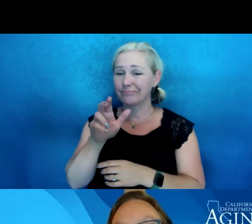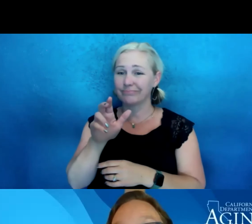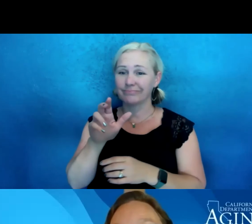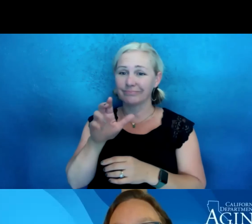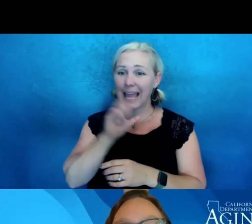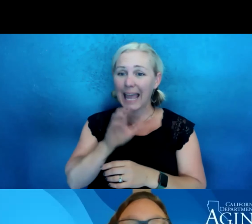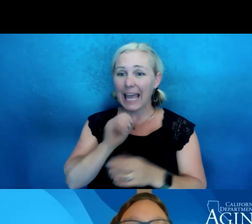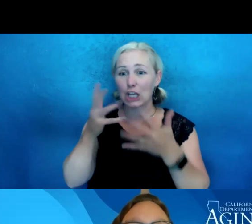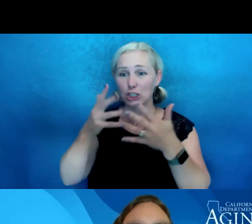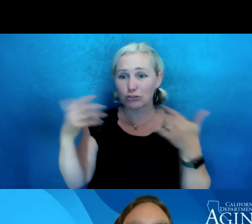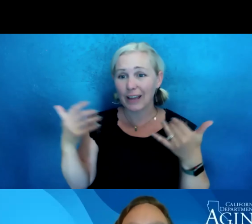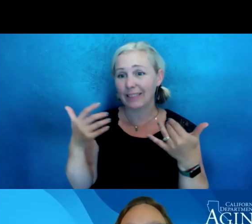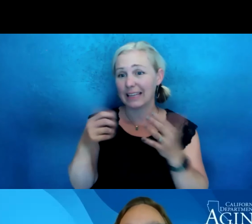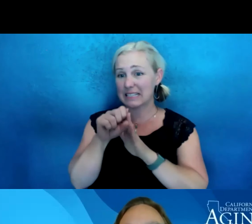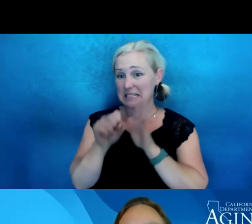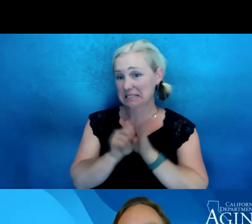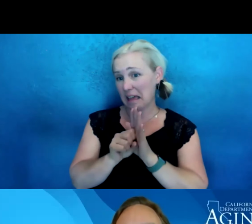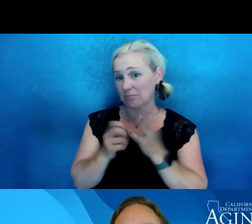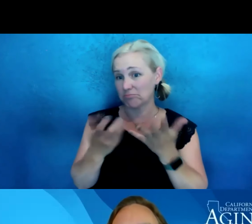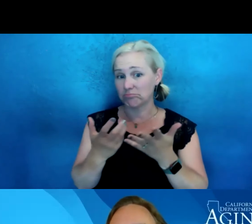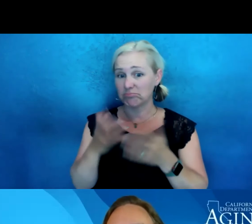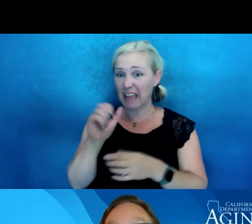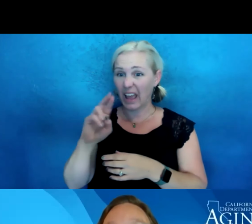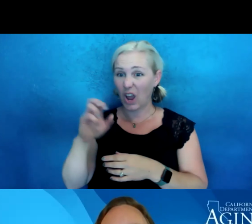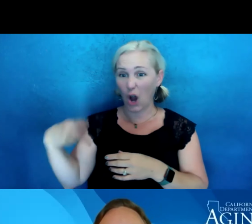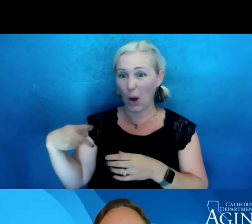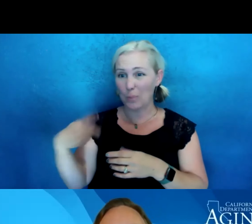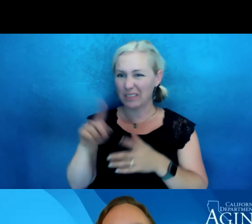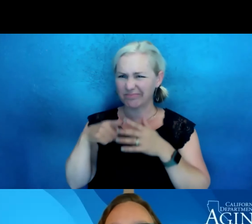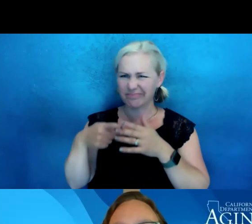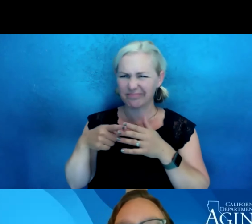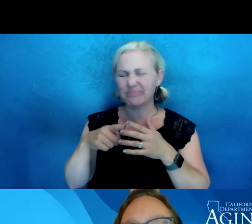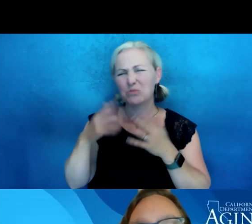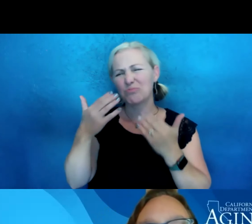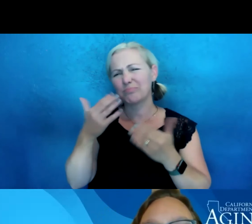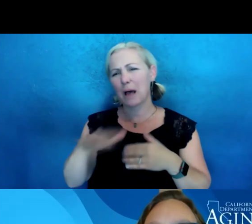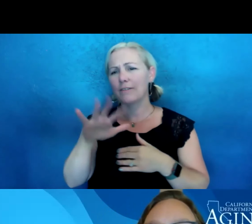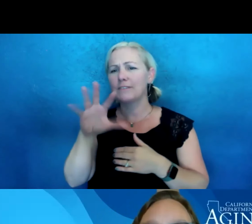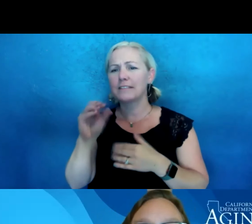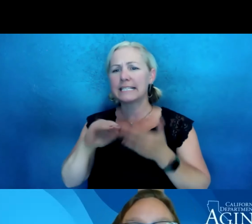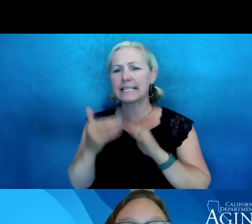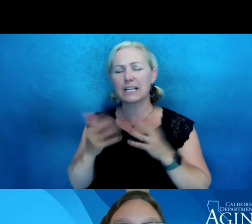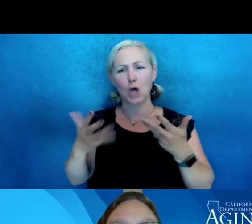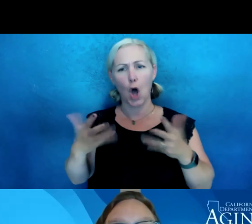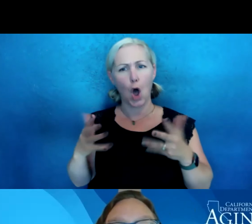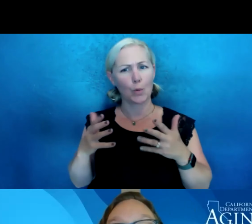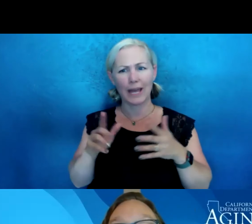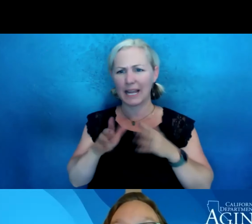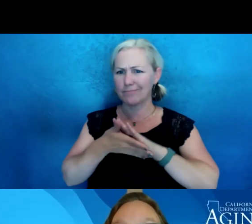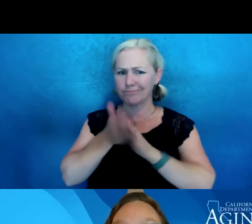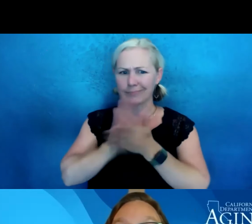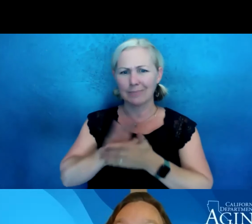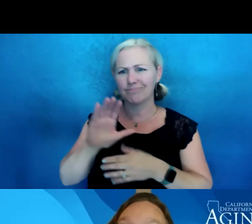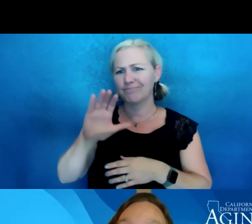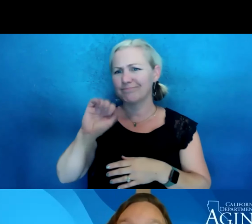and indeed our planet in creating. And we're so grateful that about 50 cities in California have already taken that step